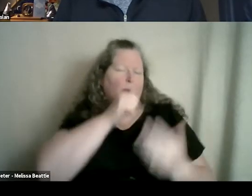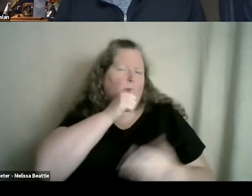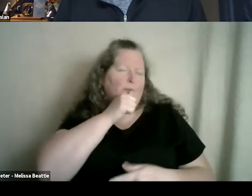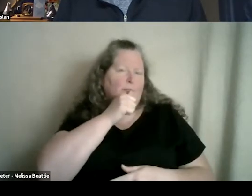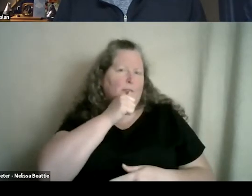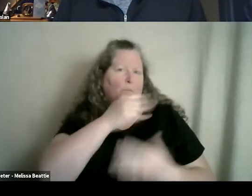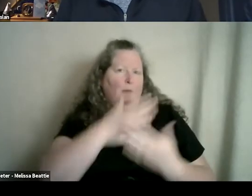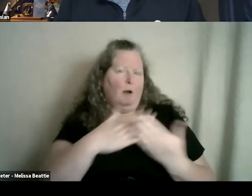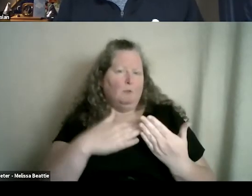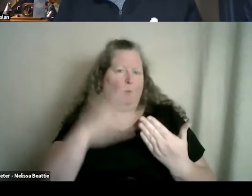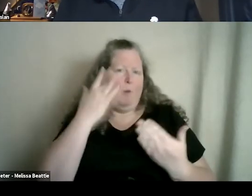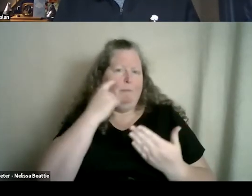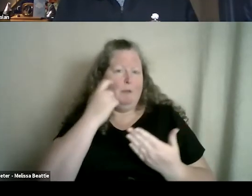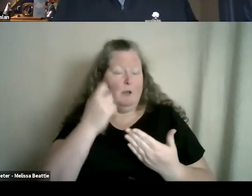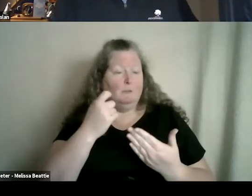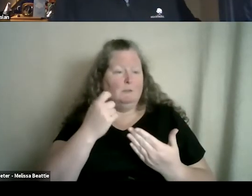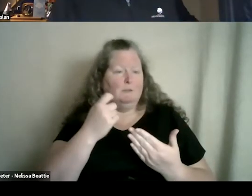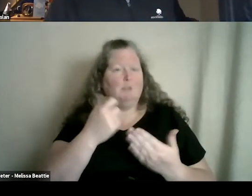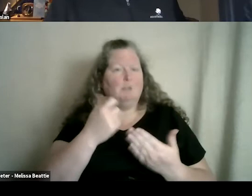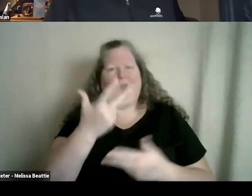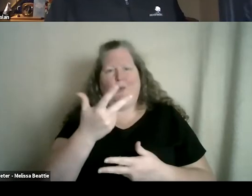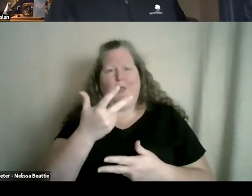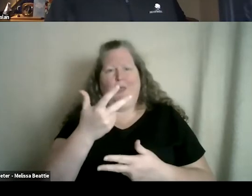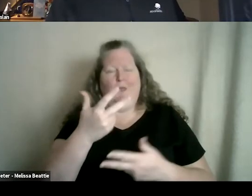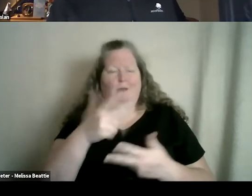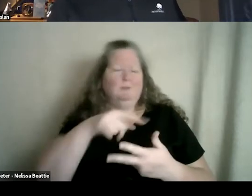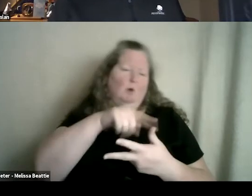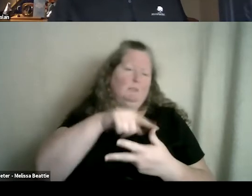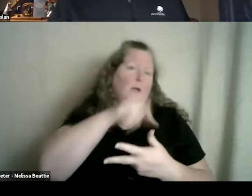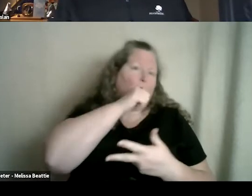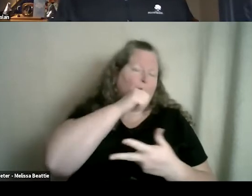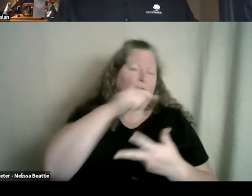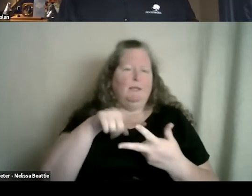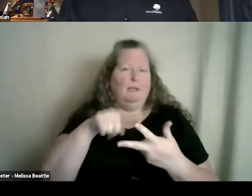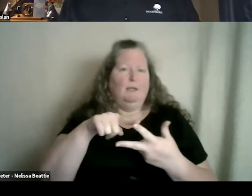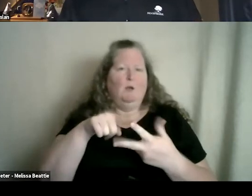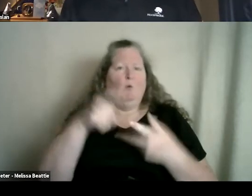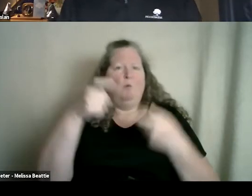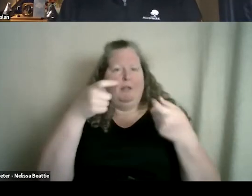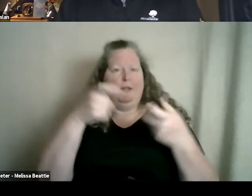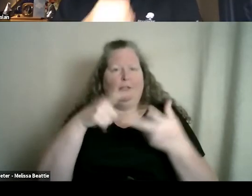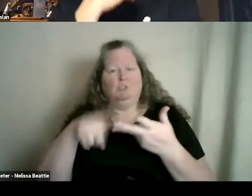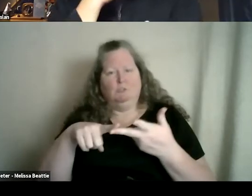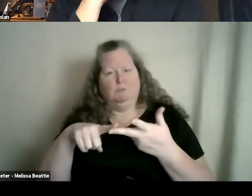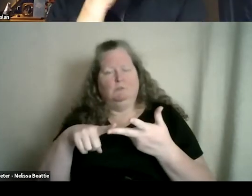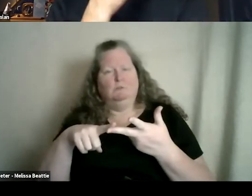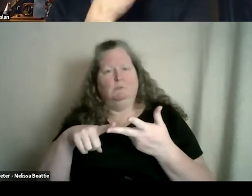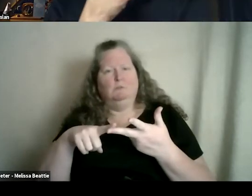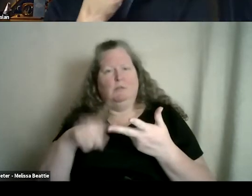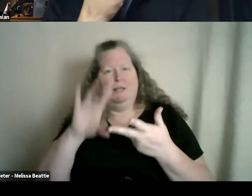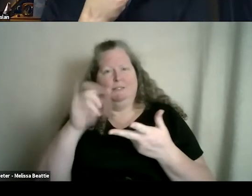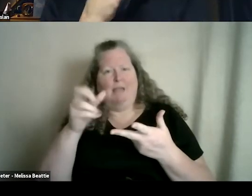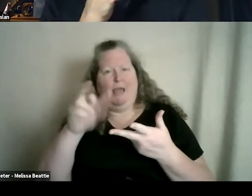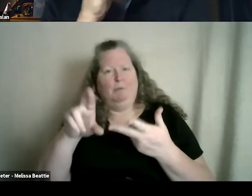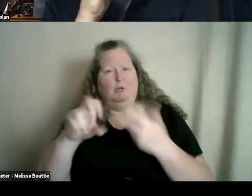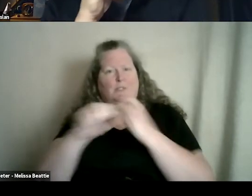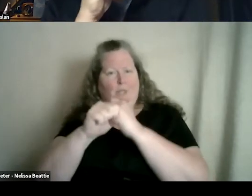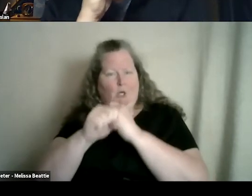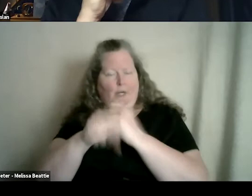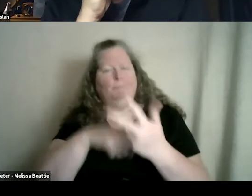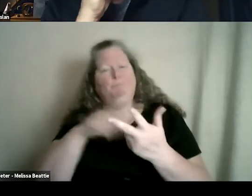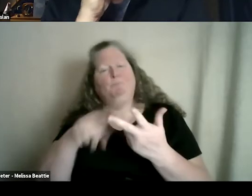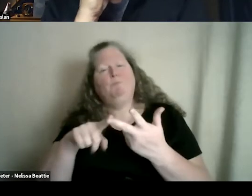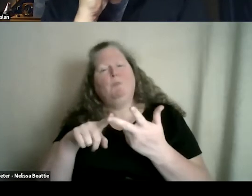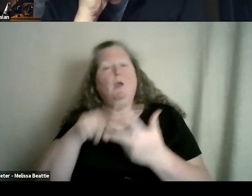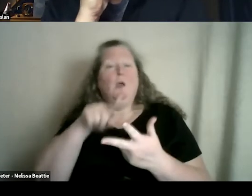the book is indeed in 3 sections, right? Privacy, regulation, cybersecurity. Now, regulations, I take the reader through